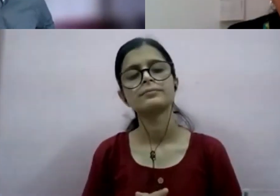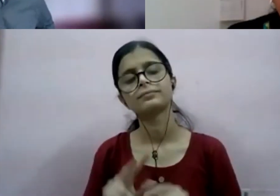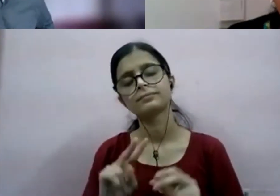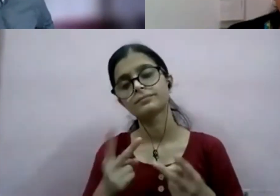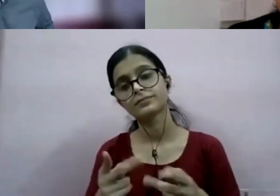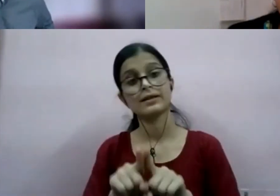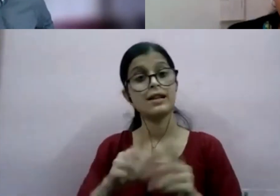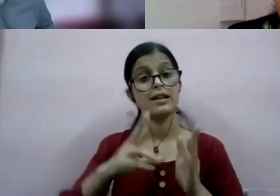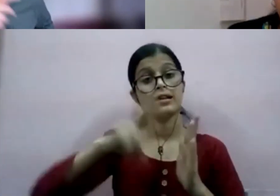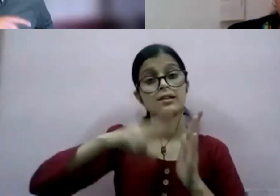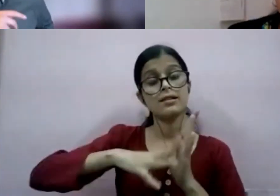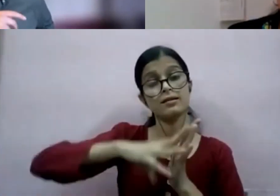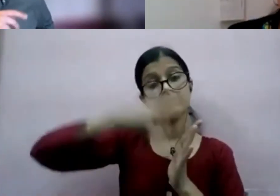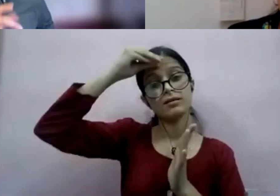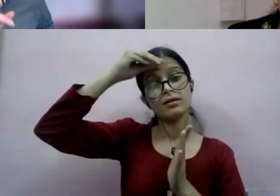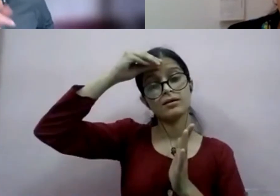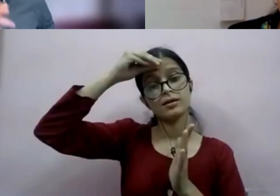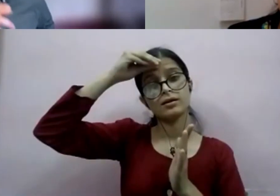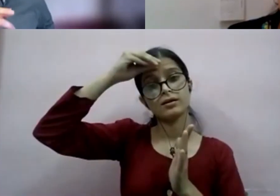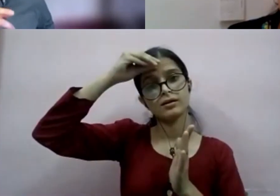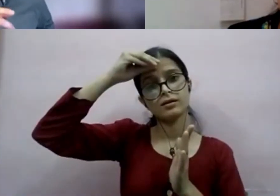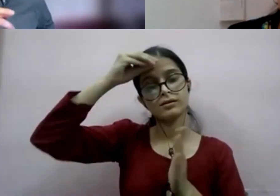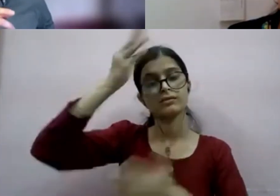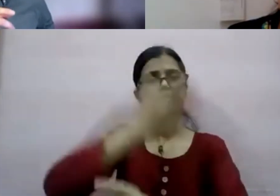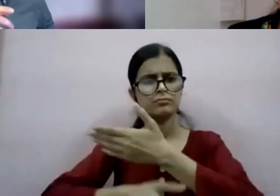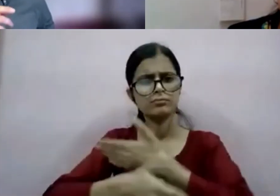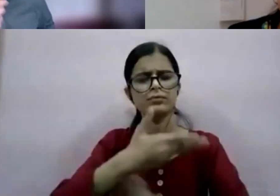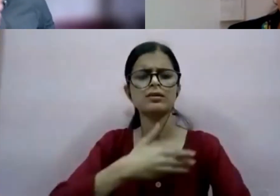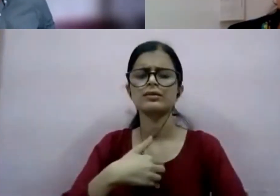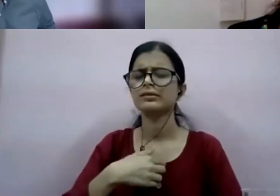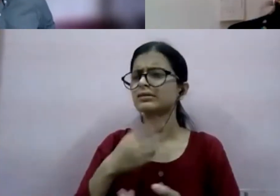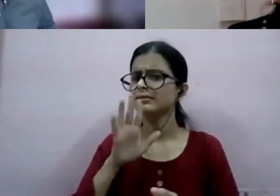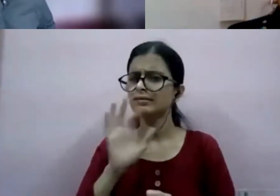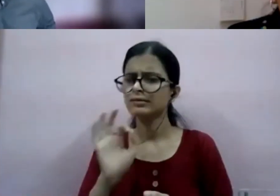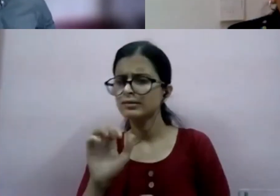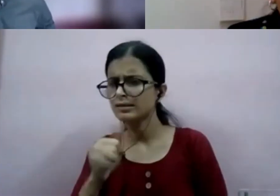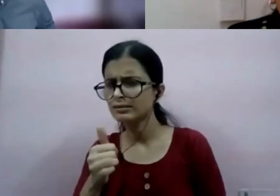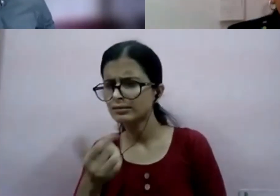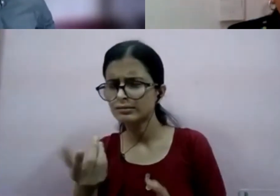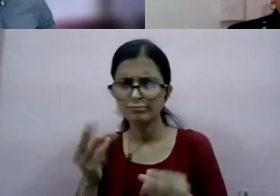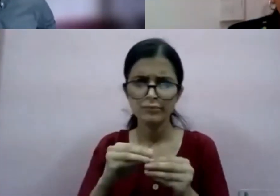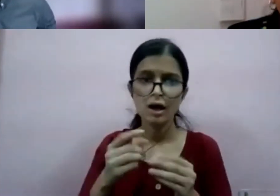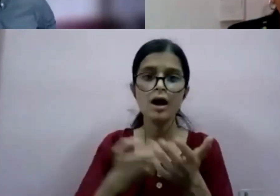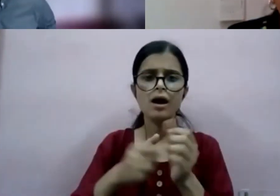learning disability or do you mean a mental health problem? I'm not quite sure which one. Radhika, would you like to respond?